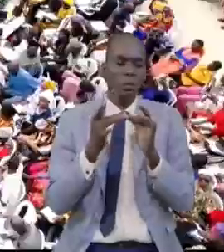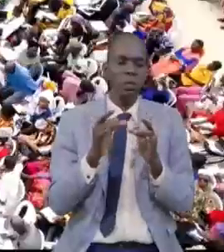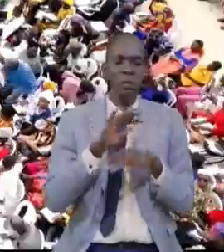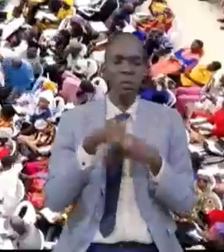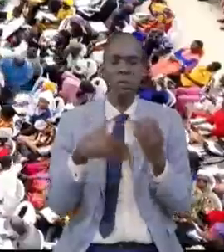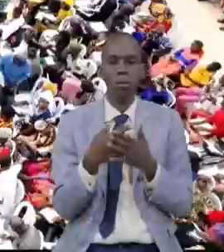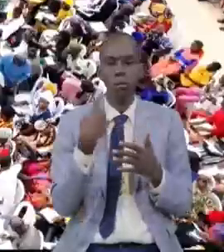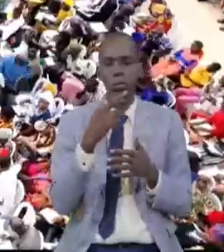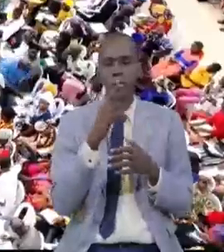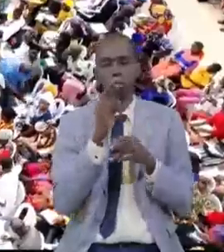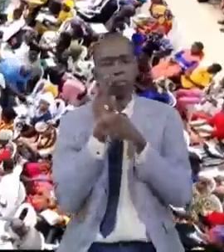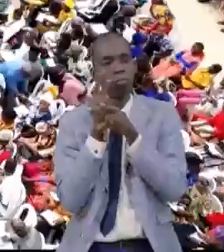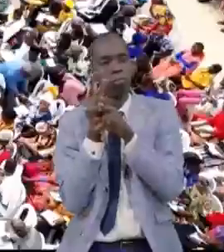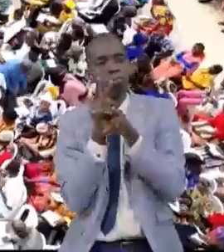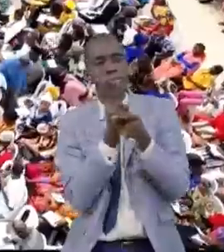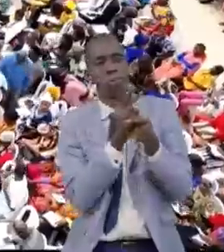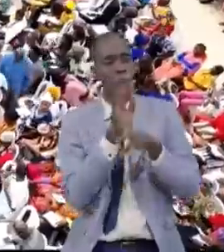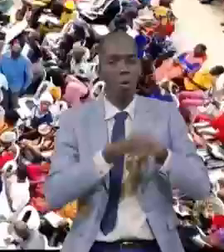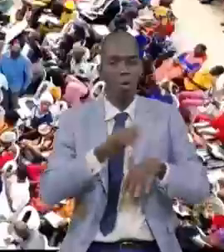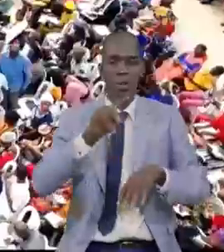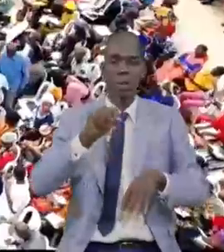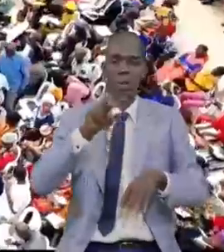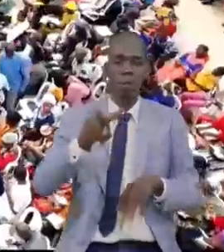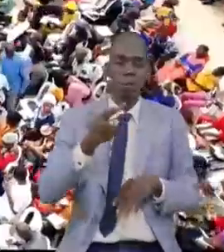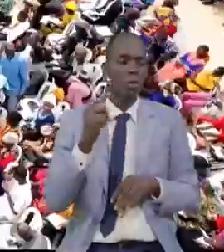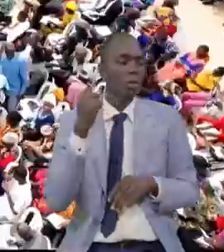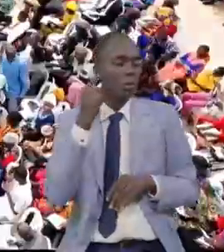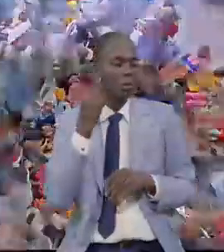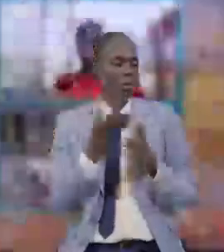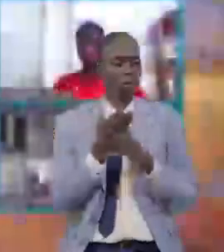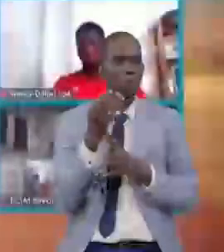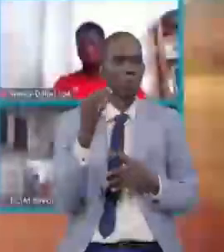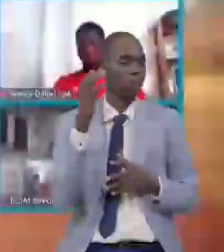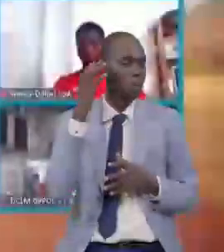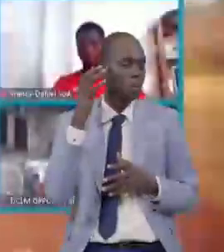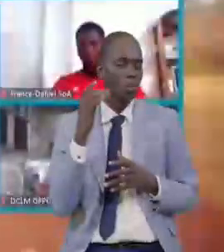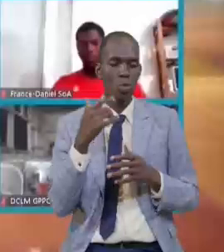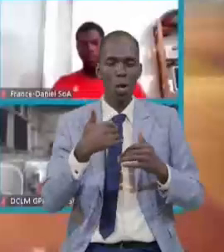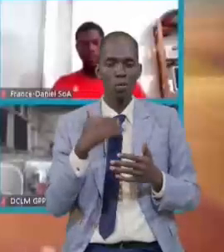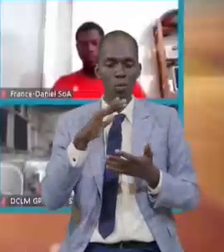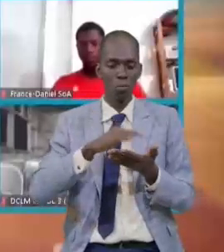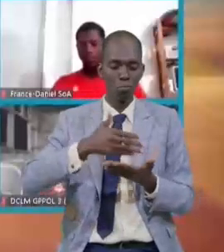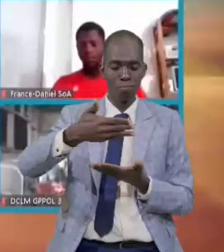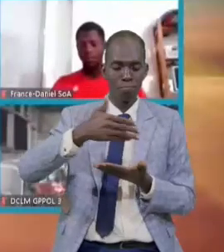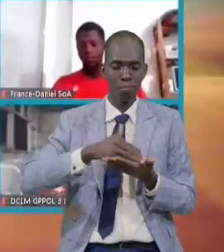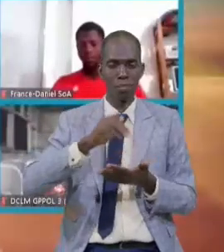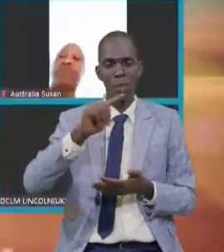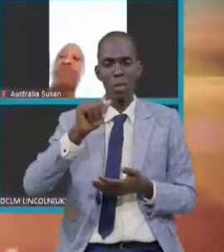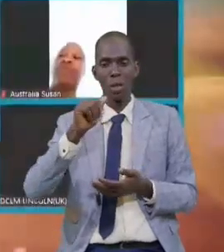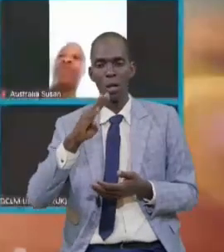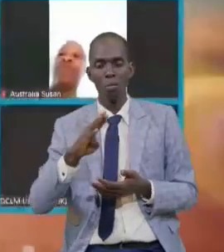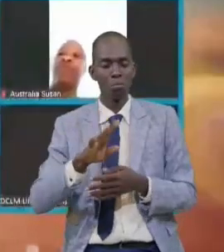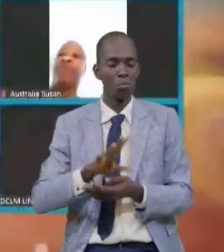television, those listening on the radio, or you have your tablet there with you, and you're watching, you're listening, any